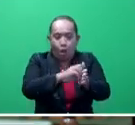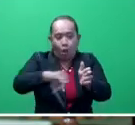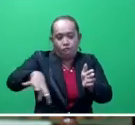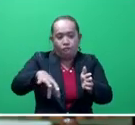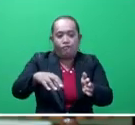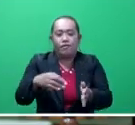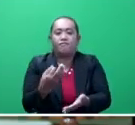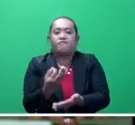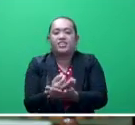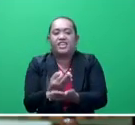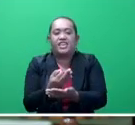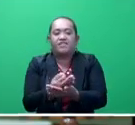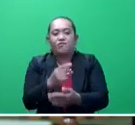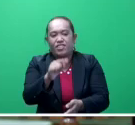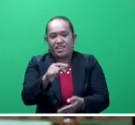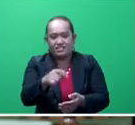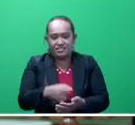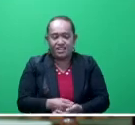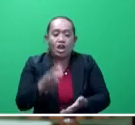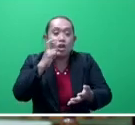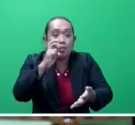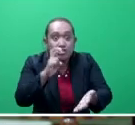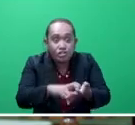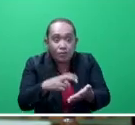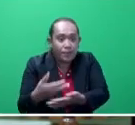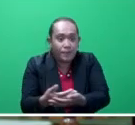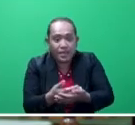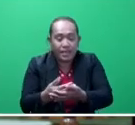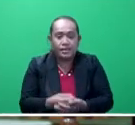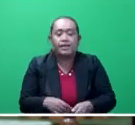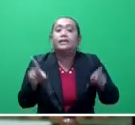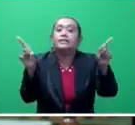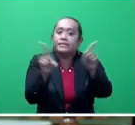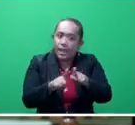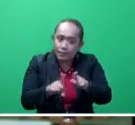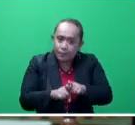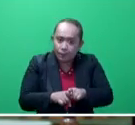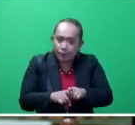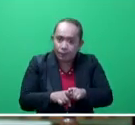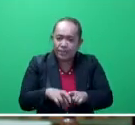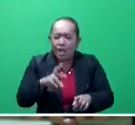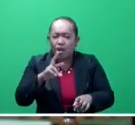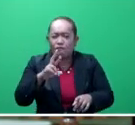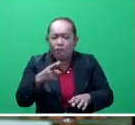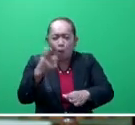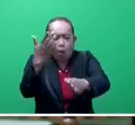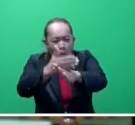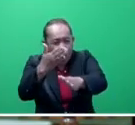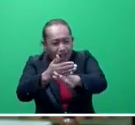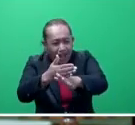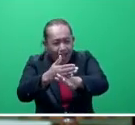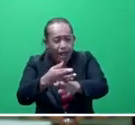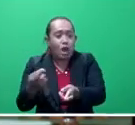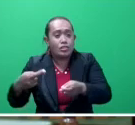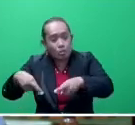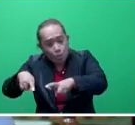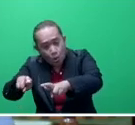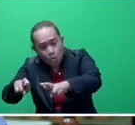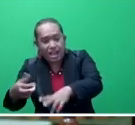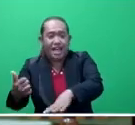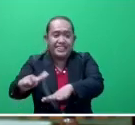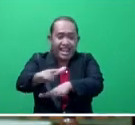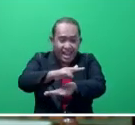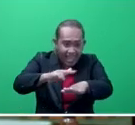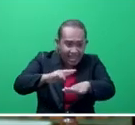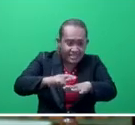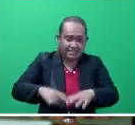sir. Mr. Speaker, sir, government will pay surveyor fees for people who may be unable to afford to survey their land. There are